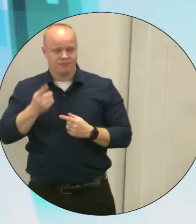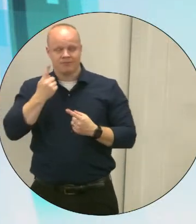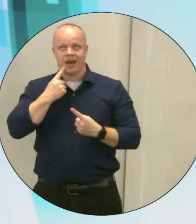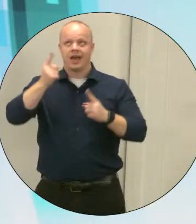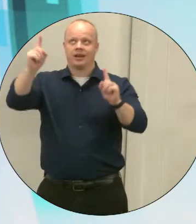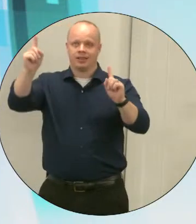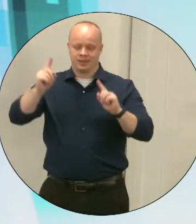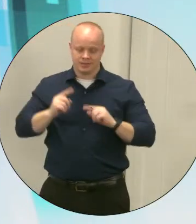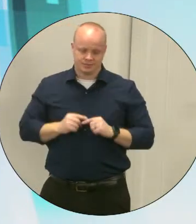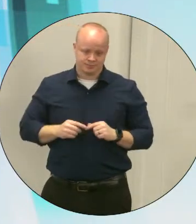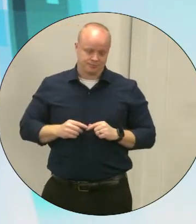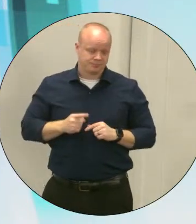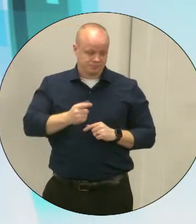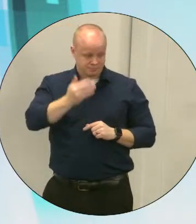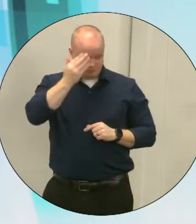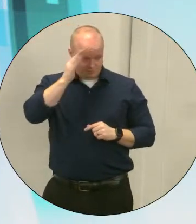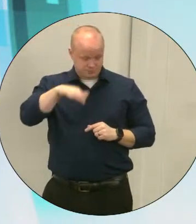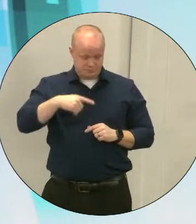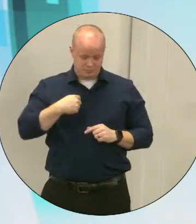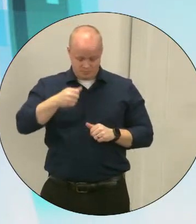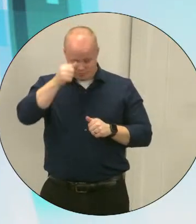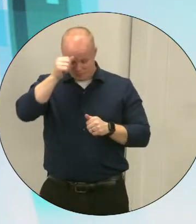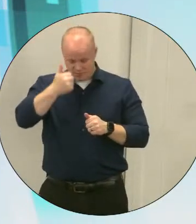finally. You know, I remember